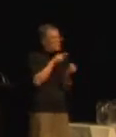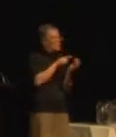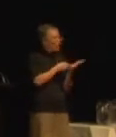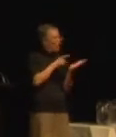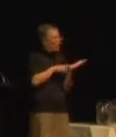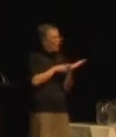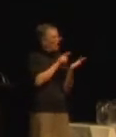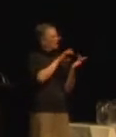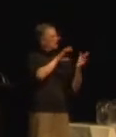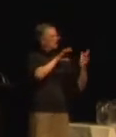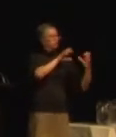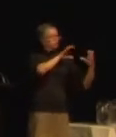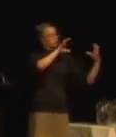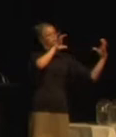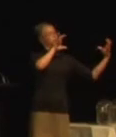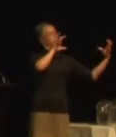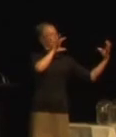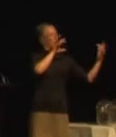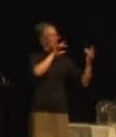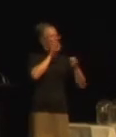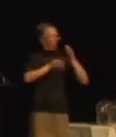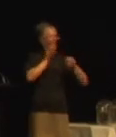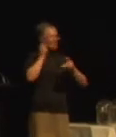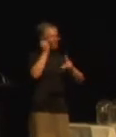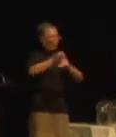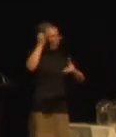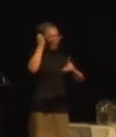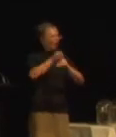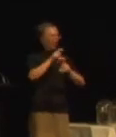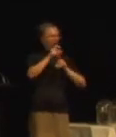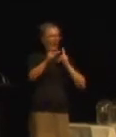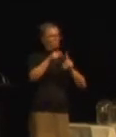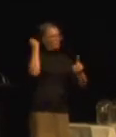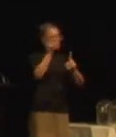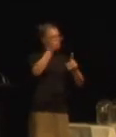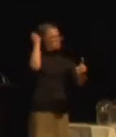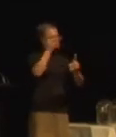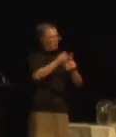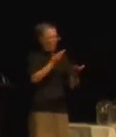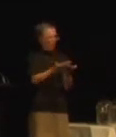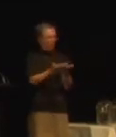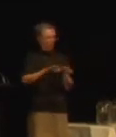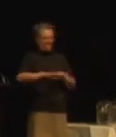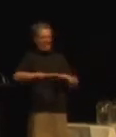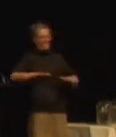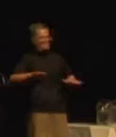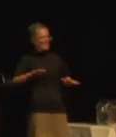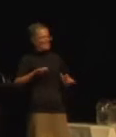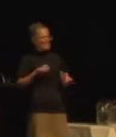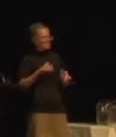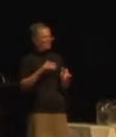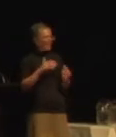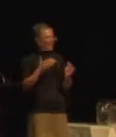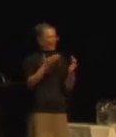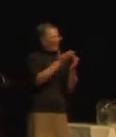and we are currently seeing the political, cultural, and social implications of this new information landscape, where access to content is controlled by a